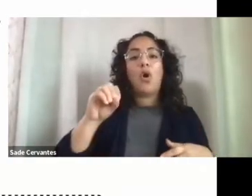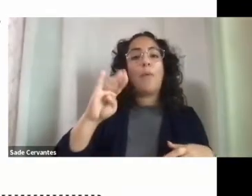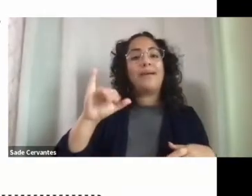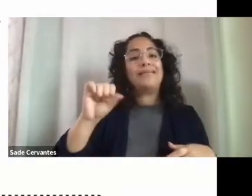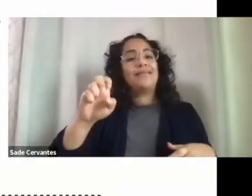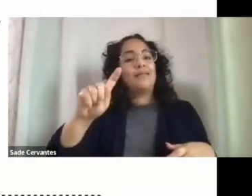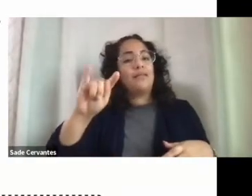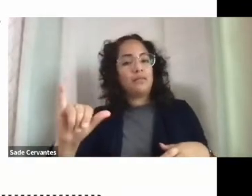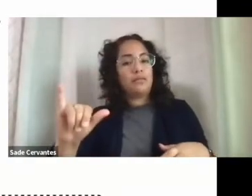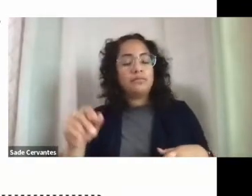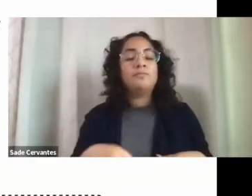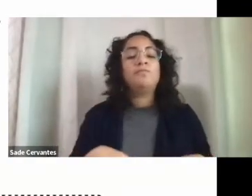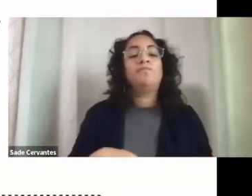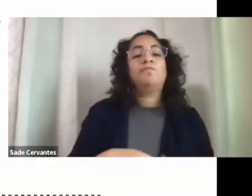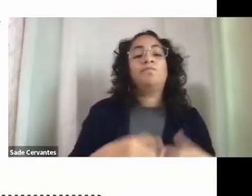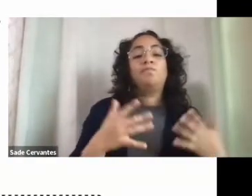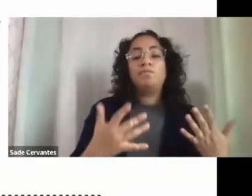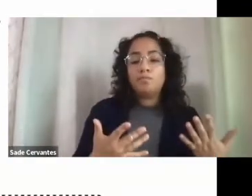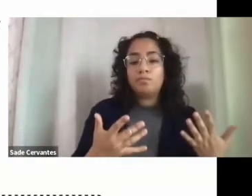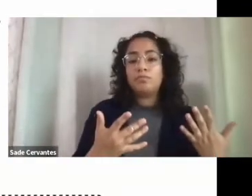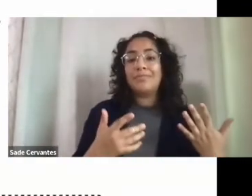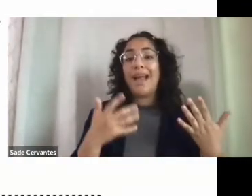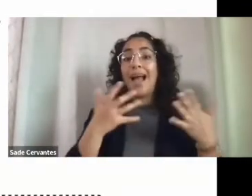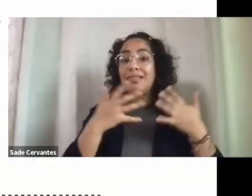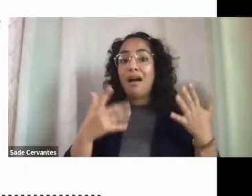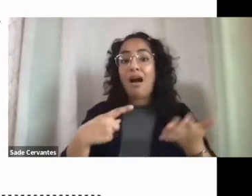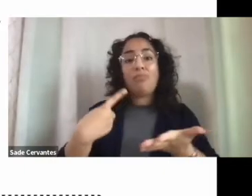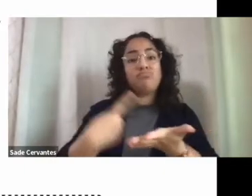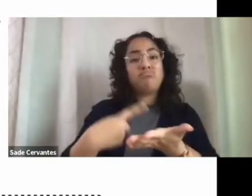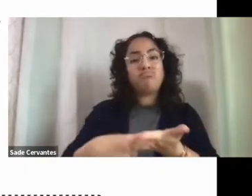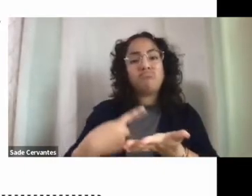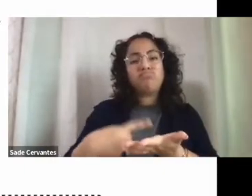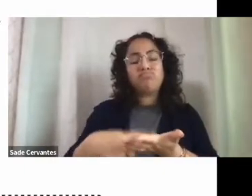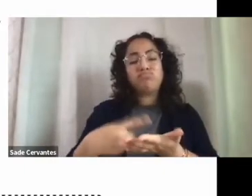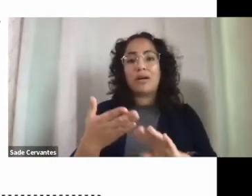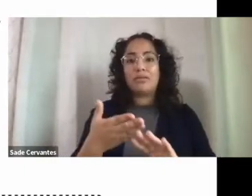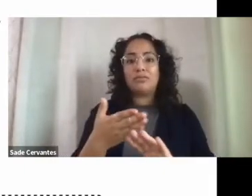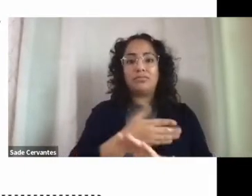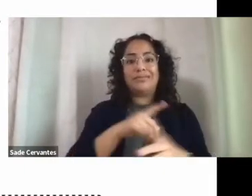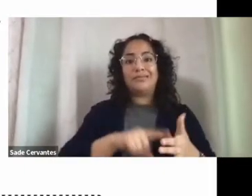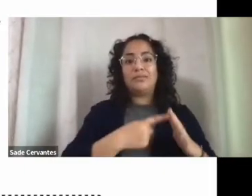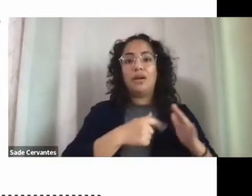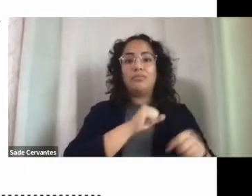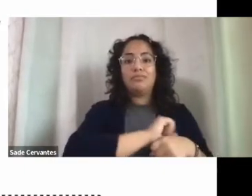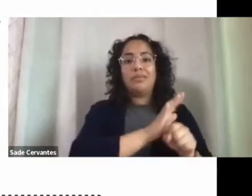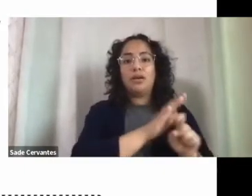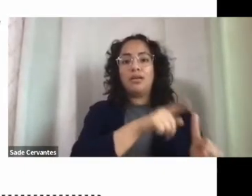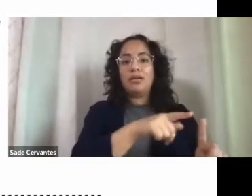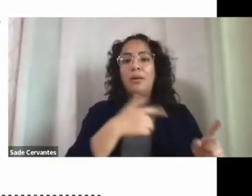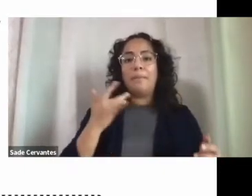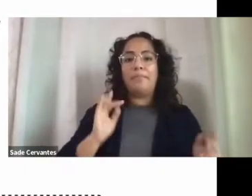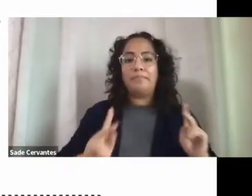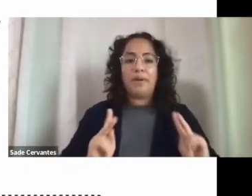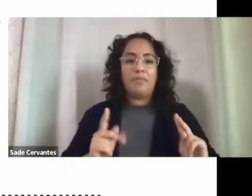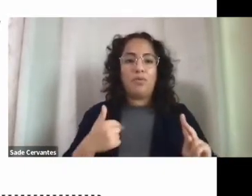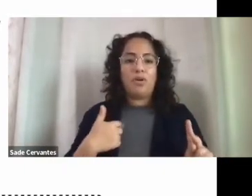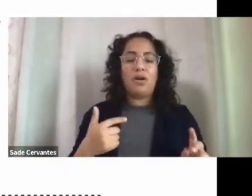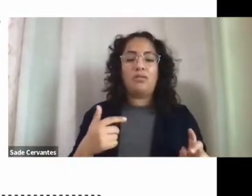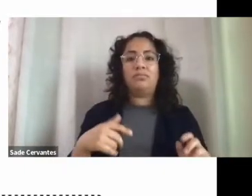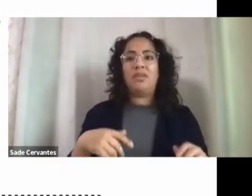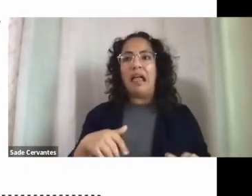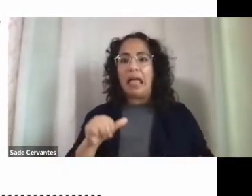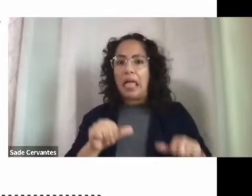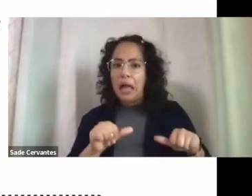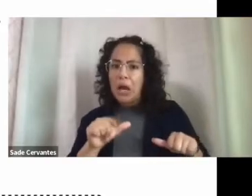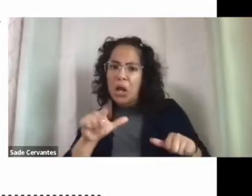There was a lot of talk at the beginning of the pandemic by people who were skeptical of long COVID, who would say, oh,